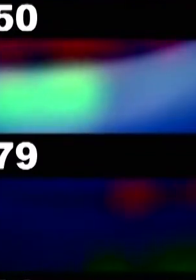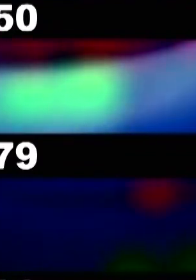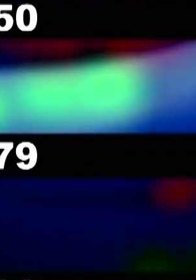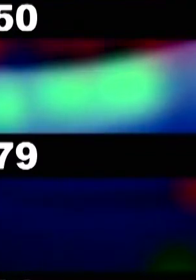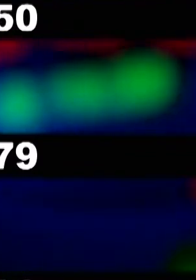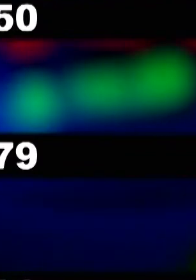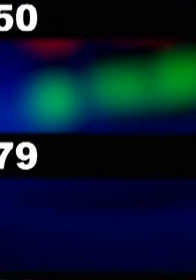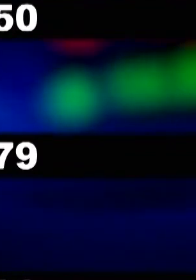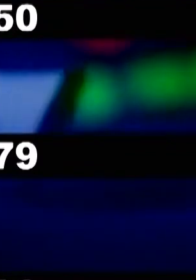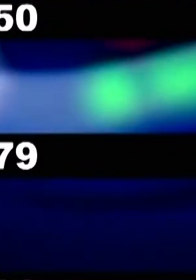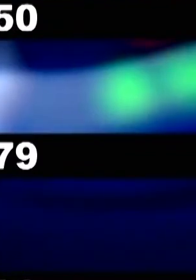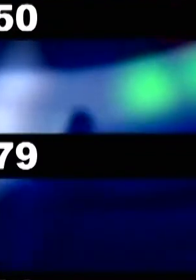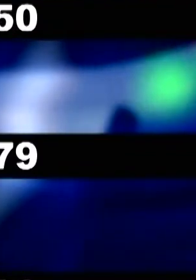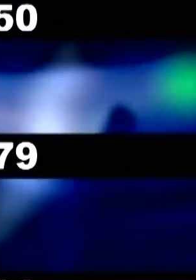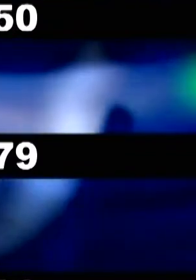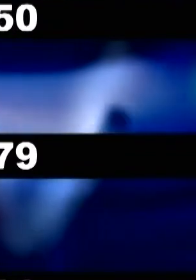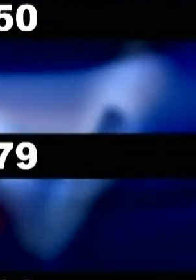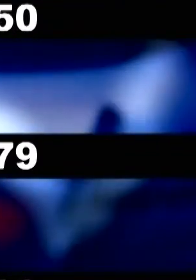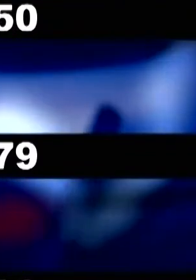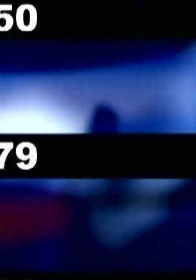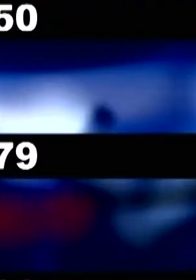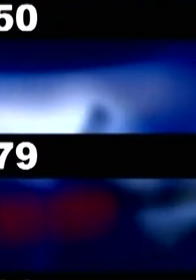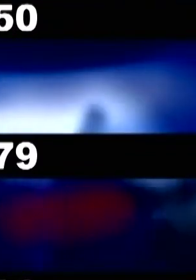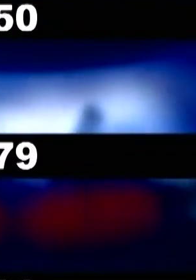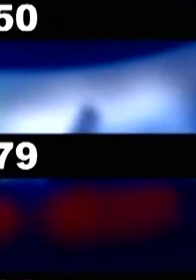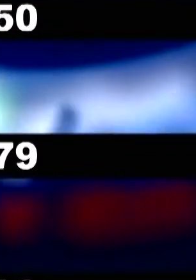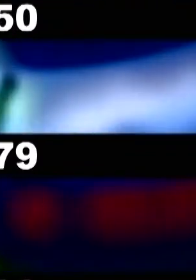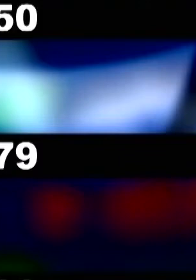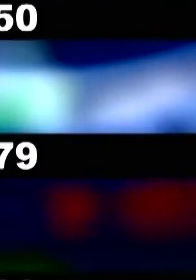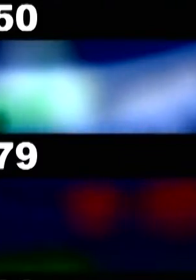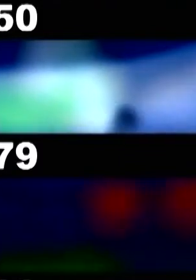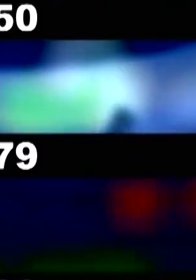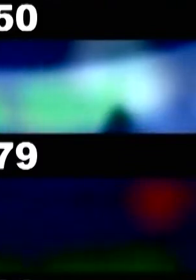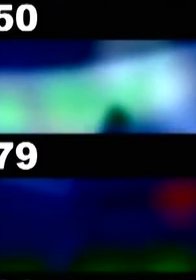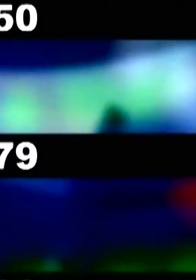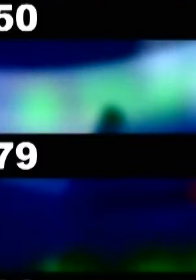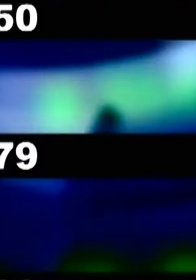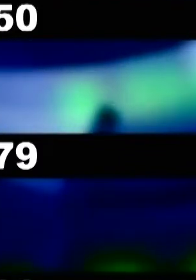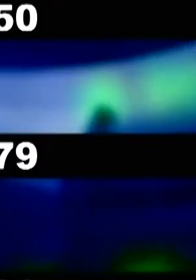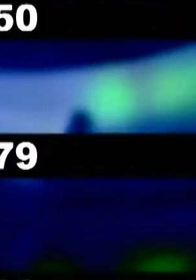94,462 shares changing hands for a value of